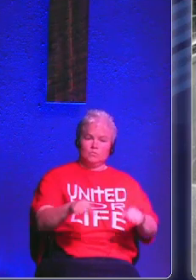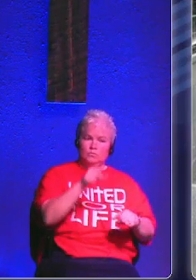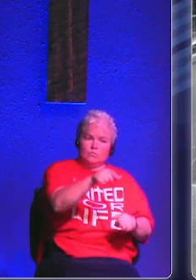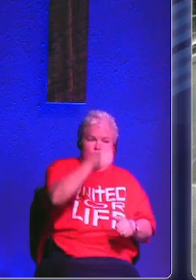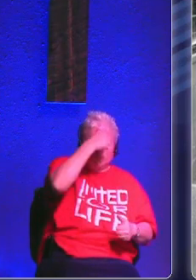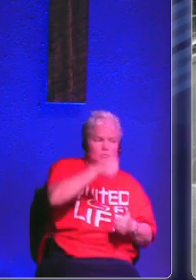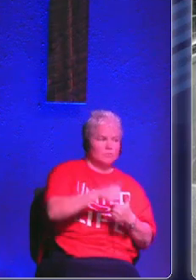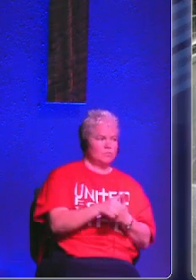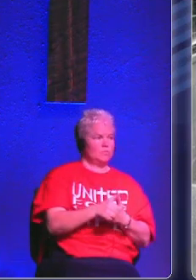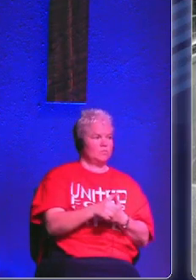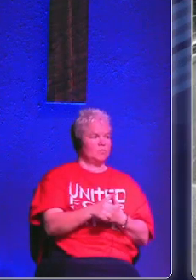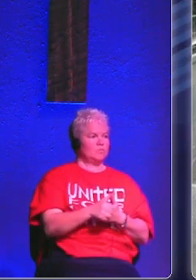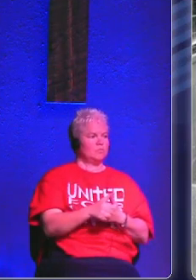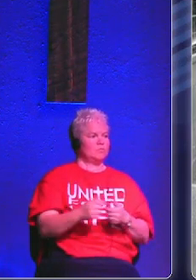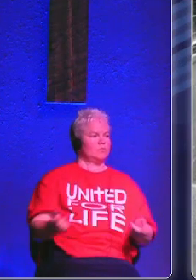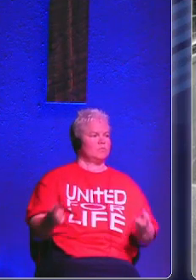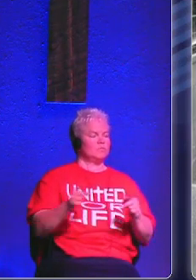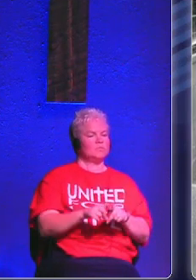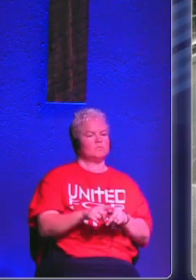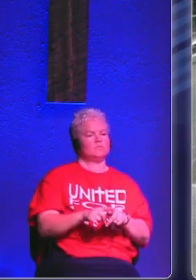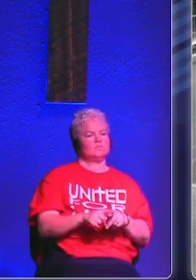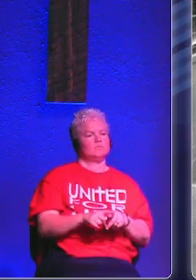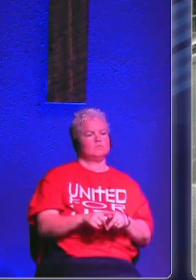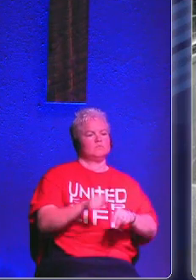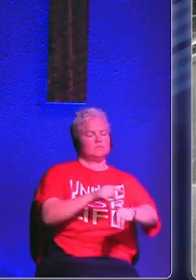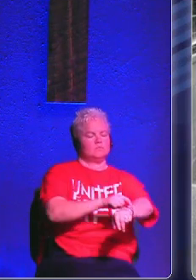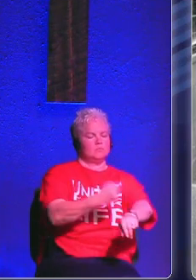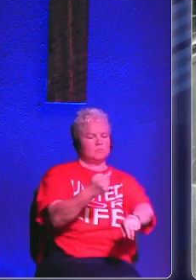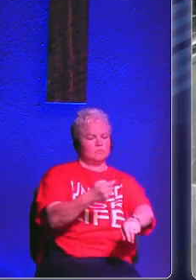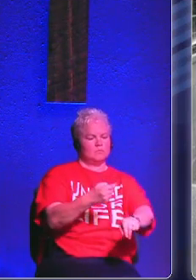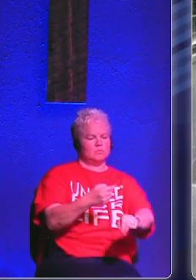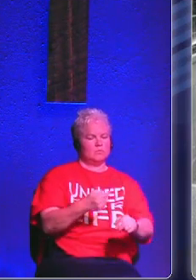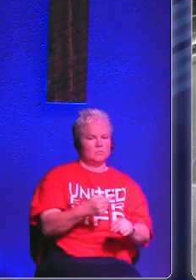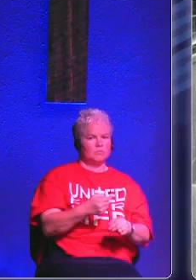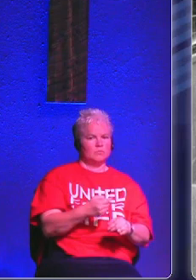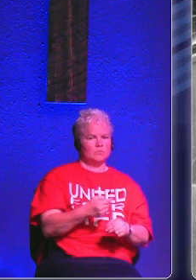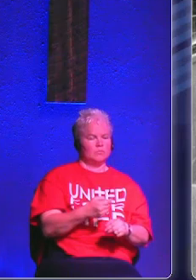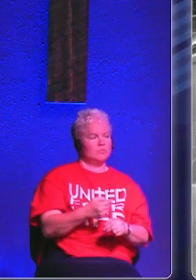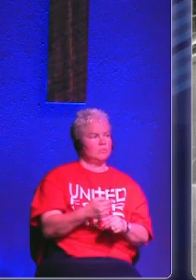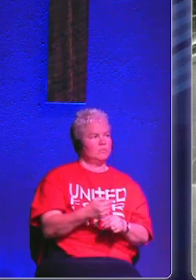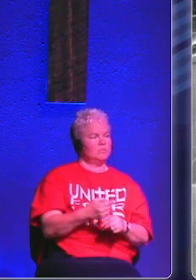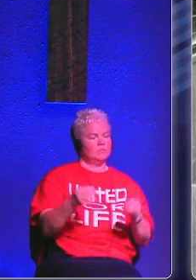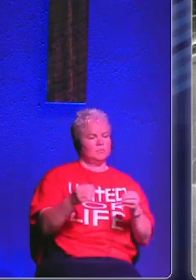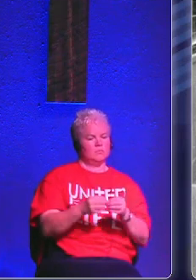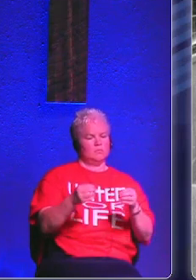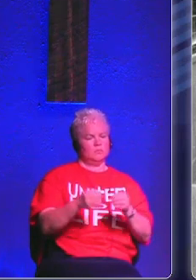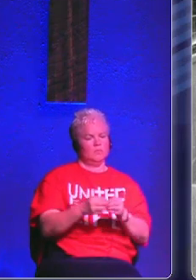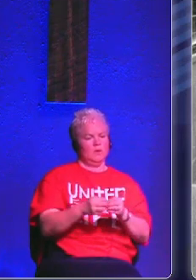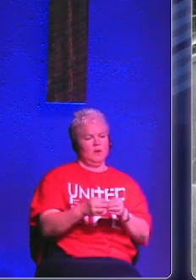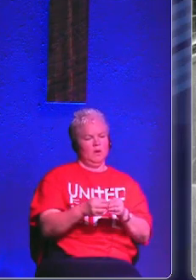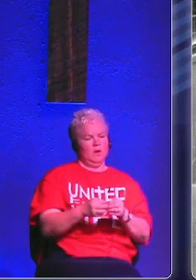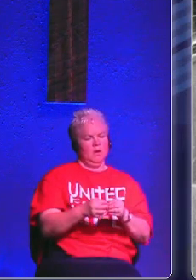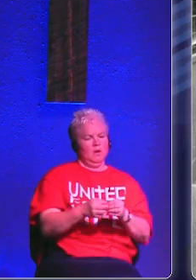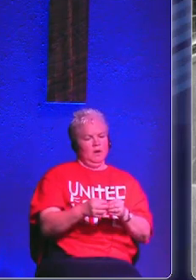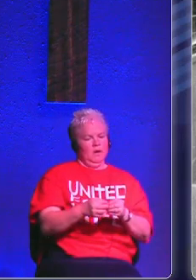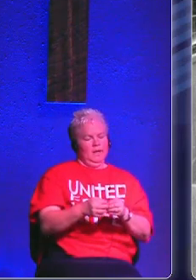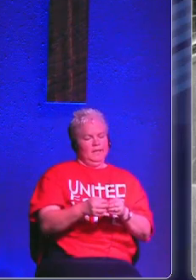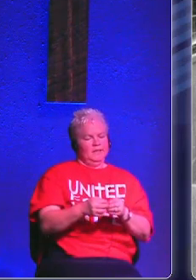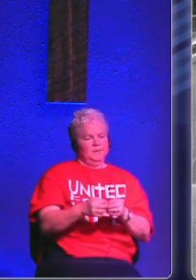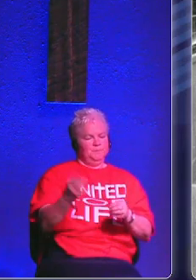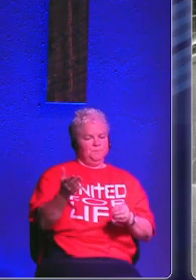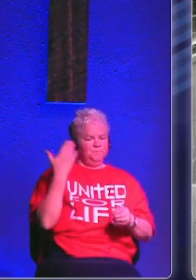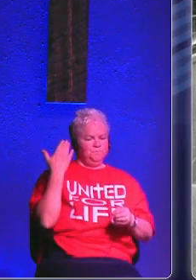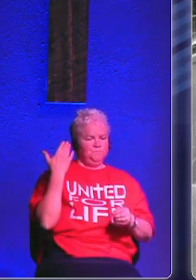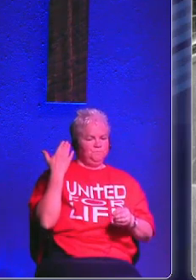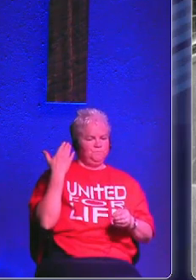remember back then? For some of you, it probably wasn't that long ago. For some of you, it's been like most, man, it's so